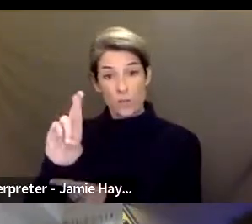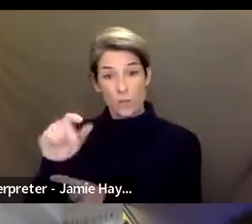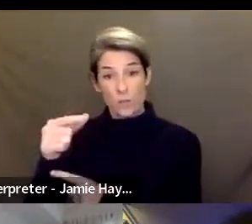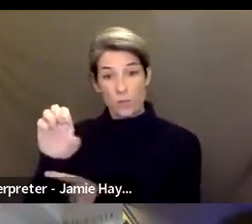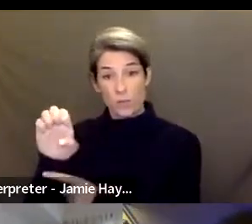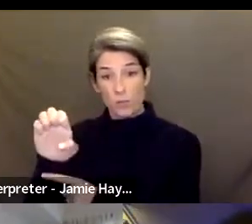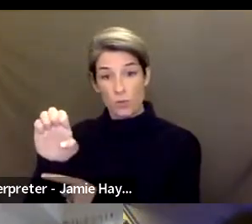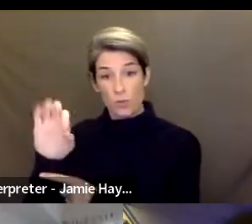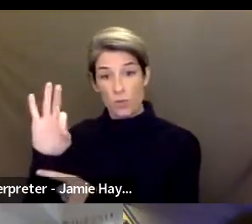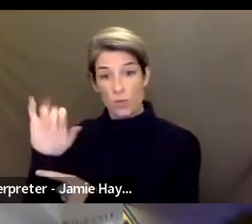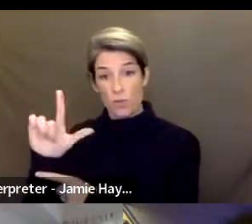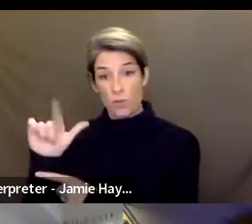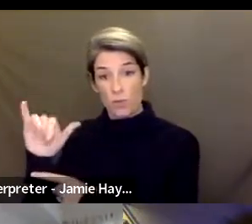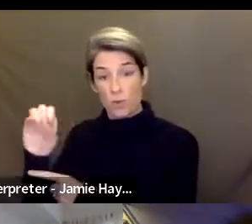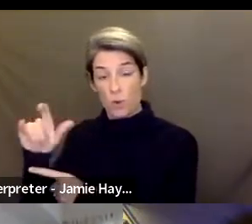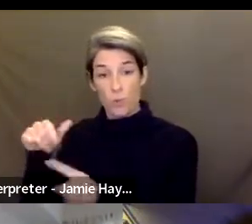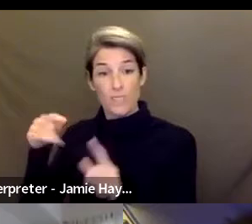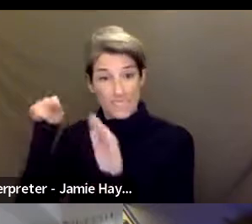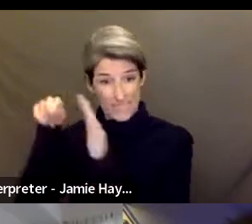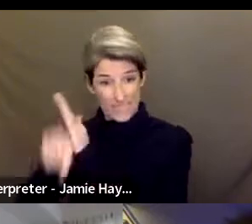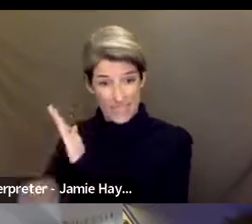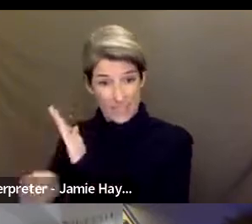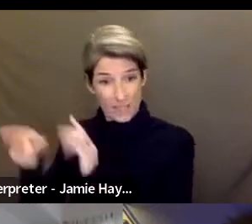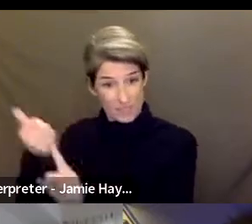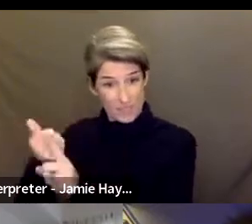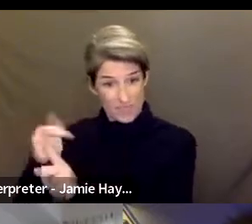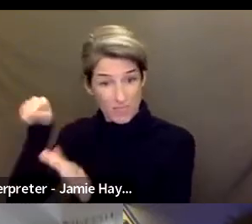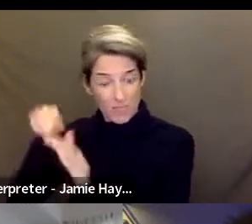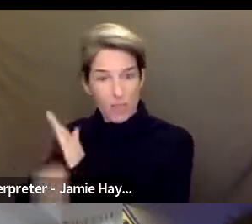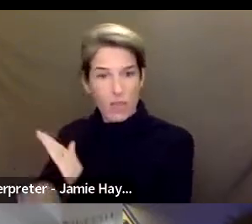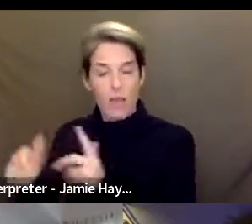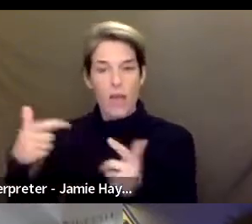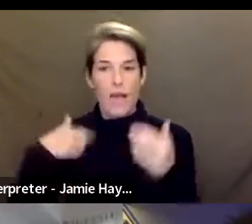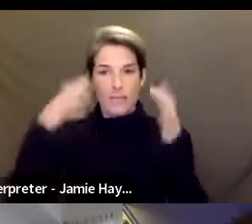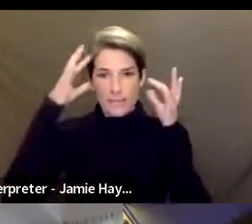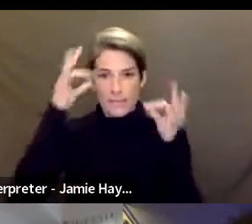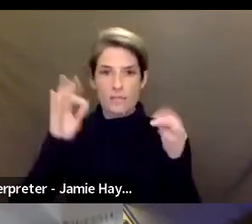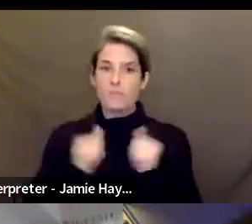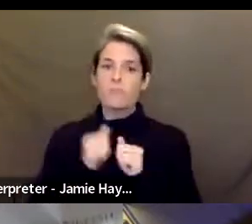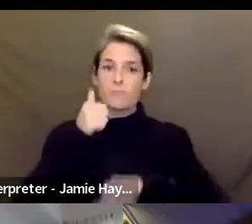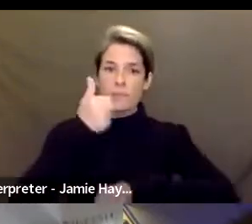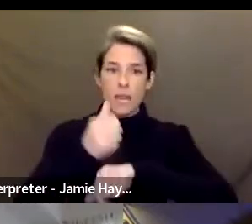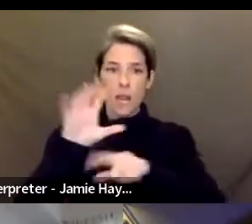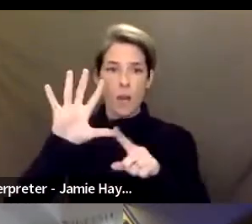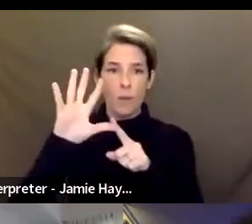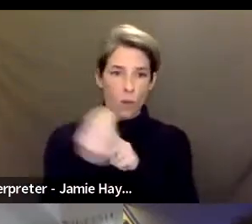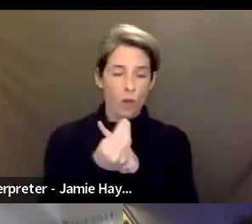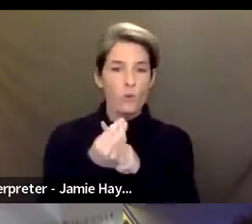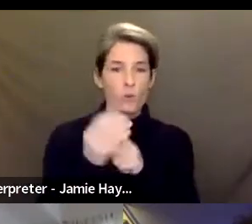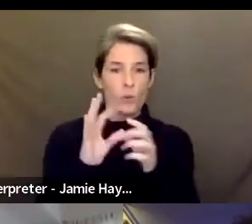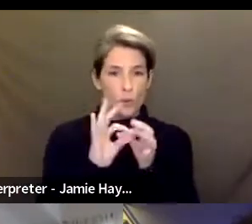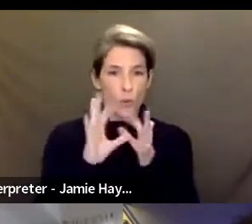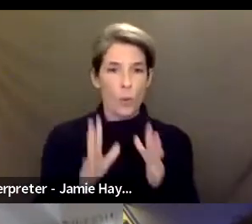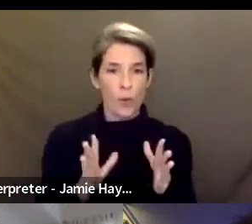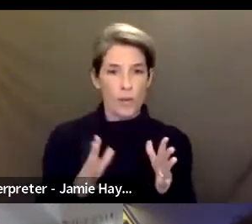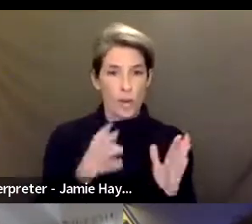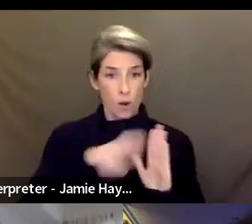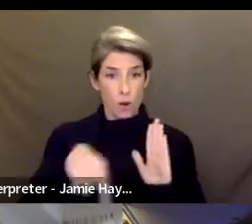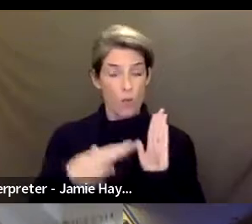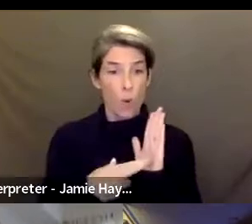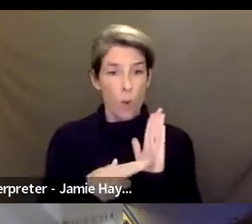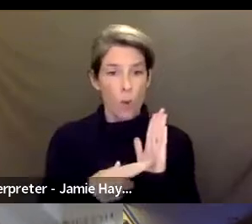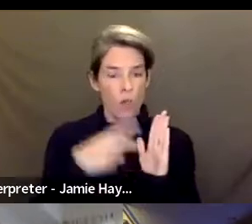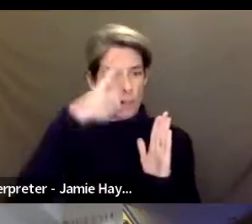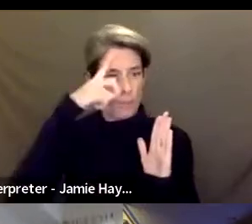as an answer to what I was hearing the summer of 2020 after We See You